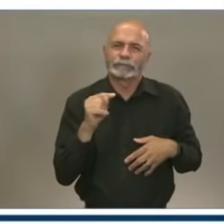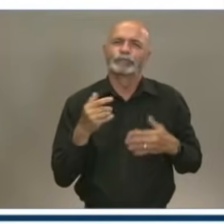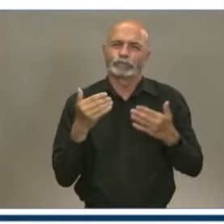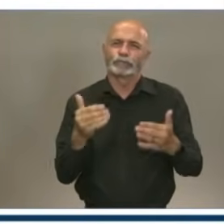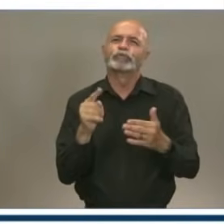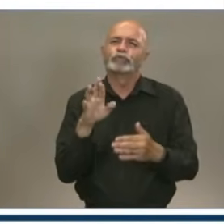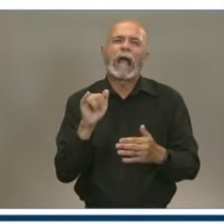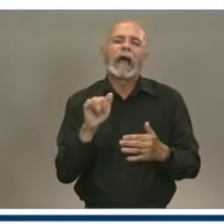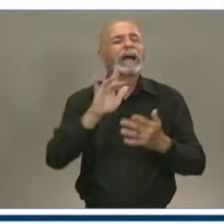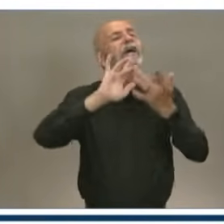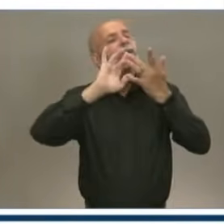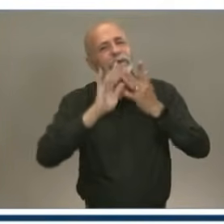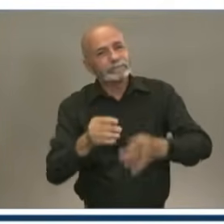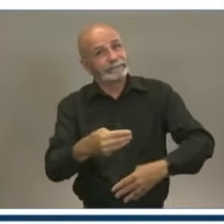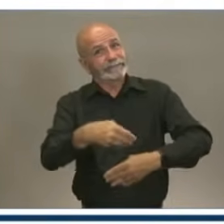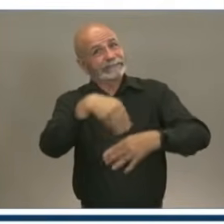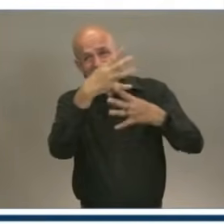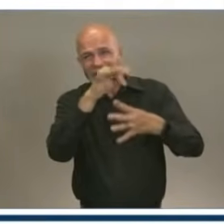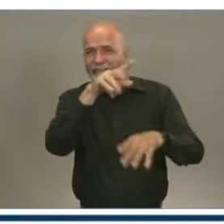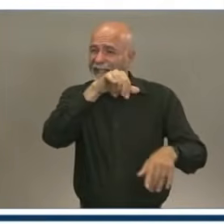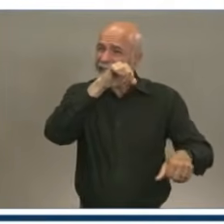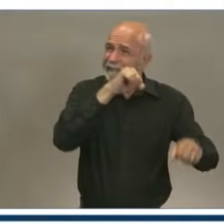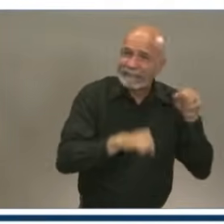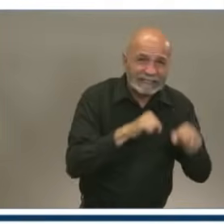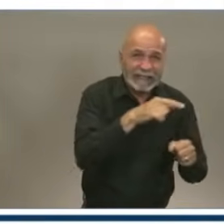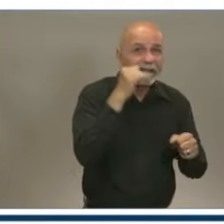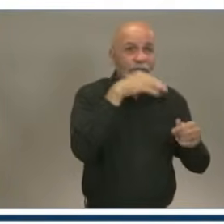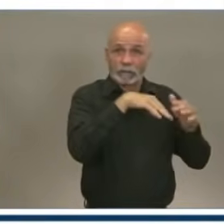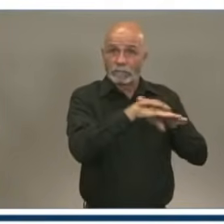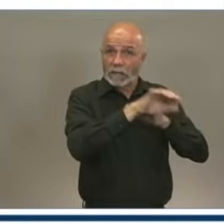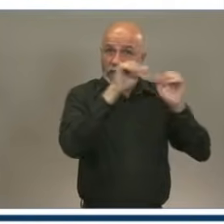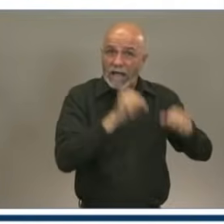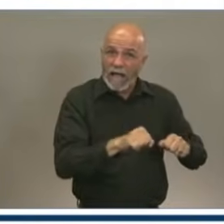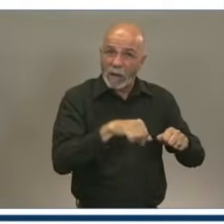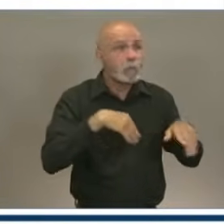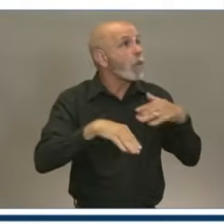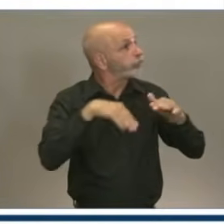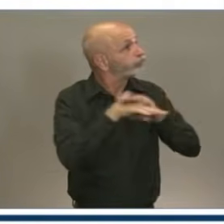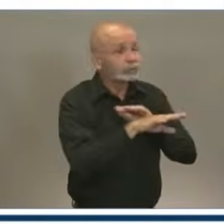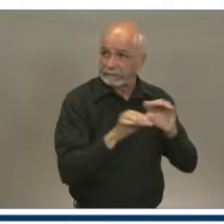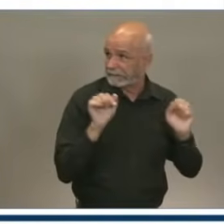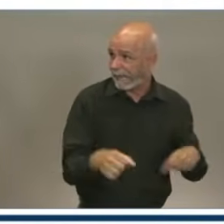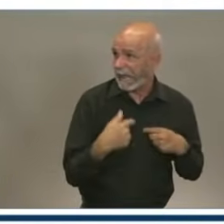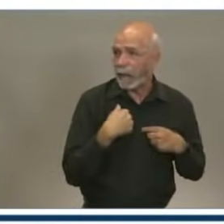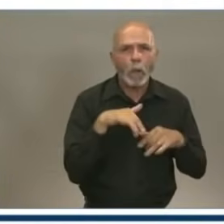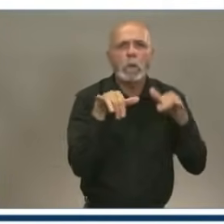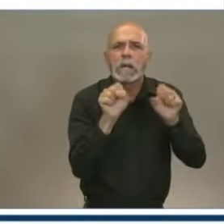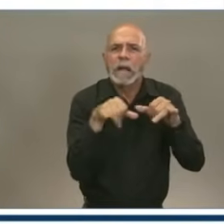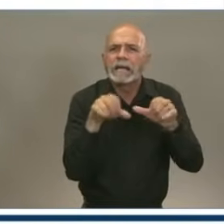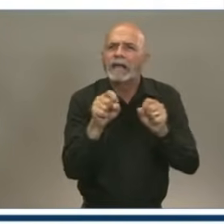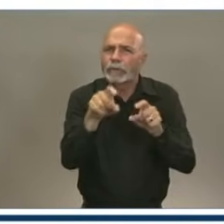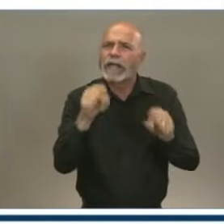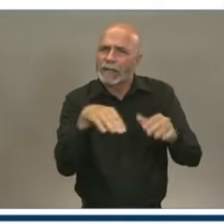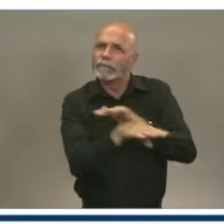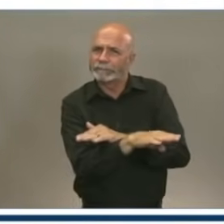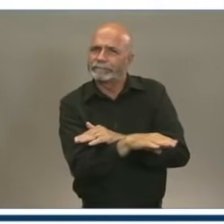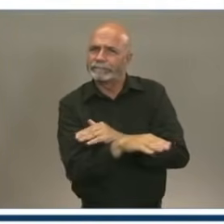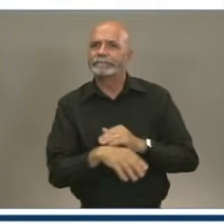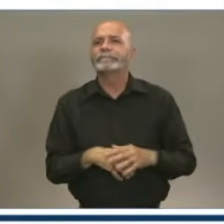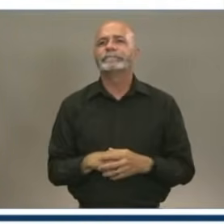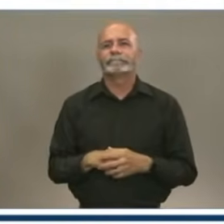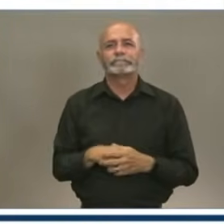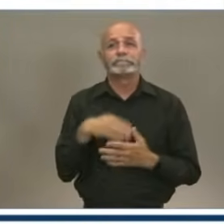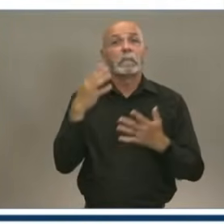appointment, or just go to one of the clinics that will begin offering walk-ins in the coming days. And as I said, if you know someone who